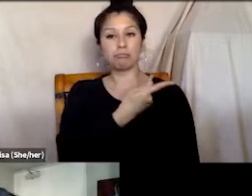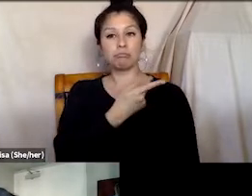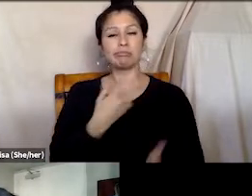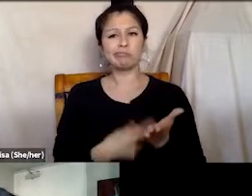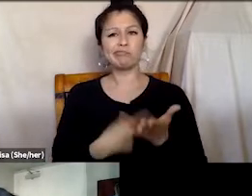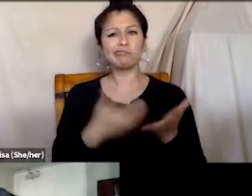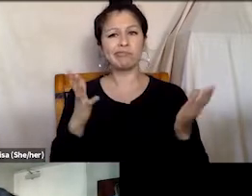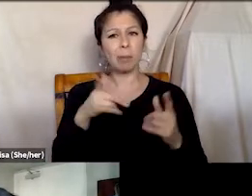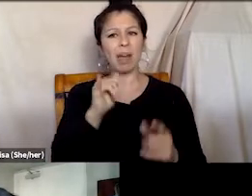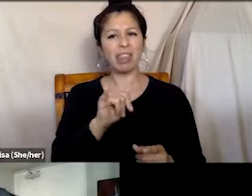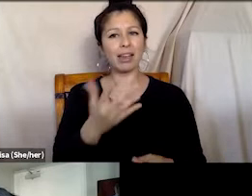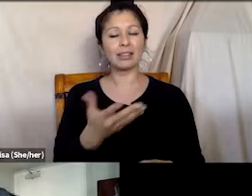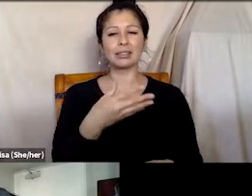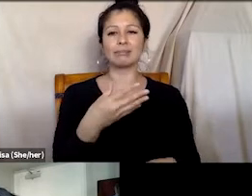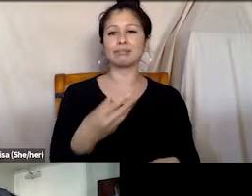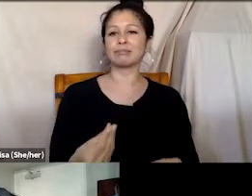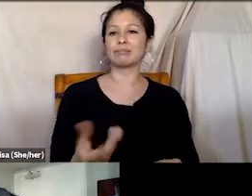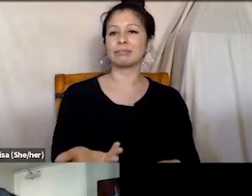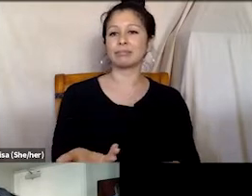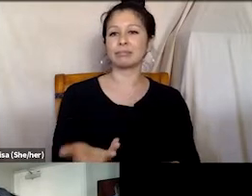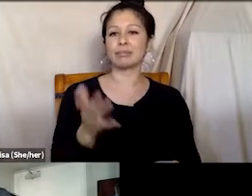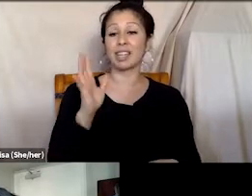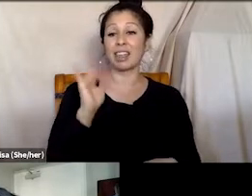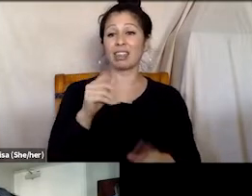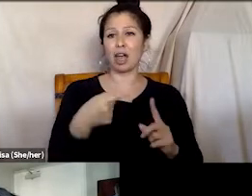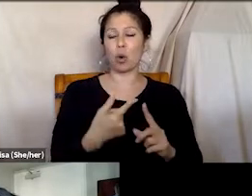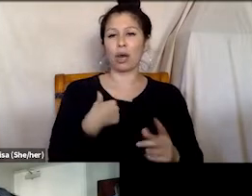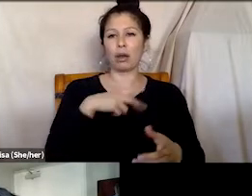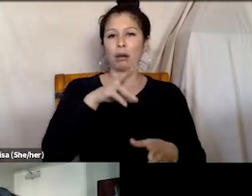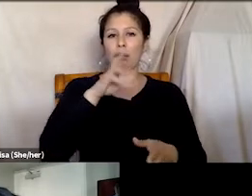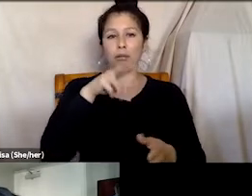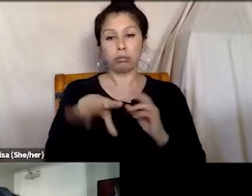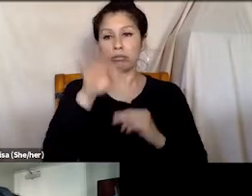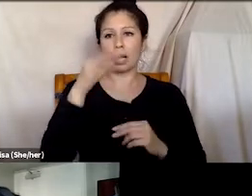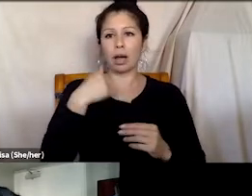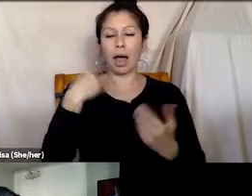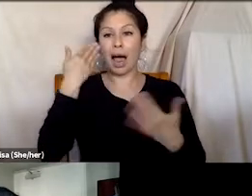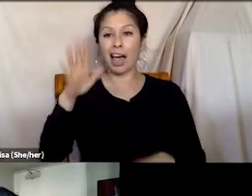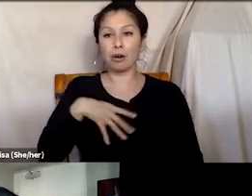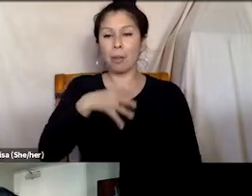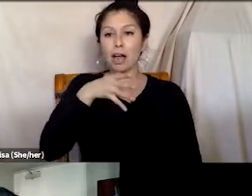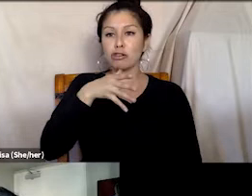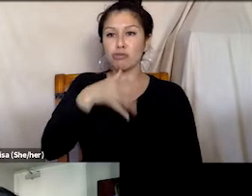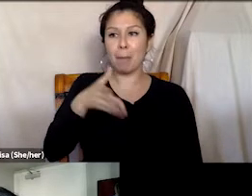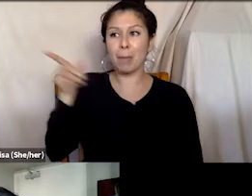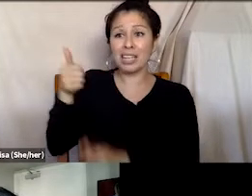about this. And that's when we stumbled on, I didn't know my grandmother was sold.